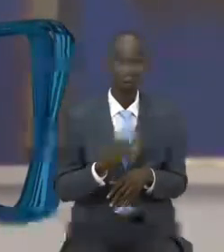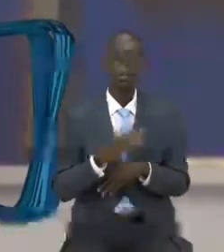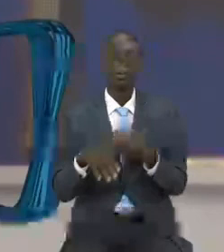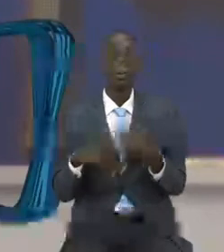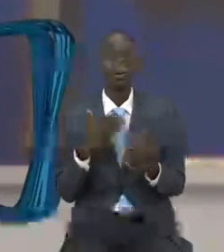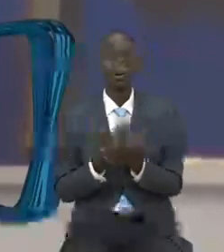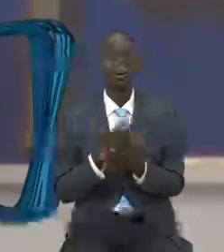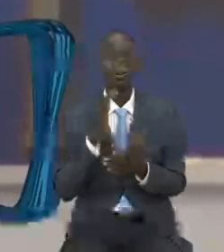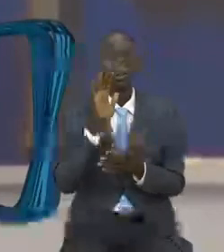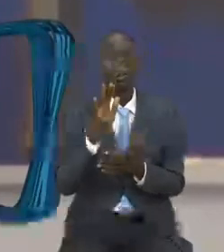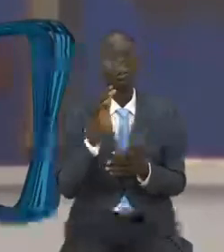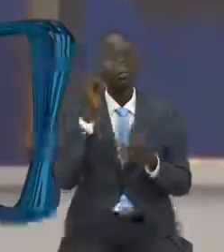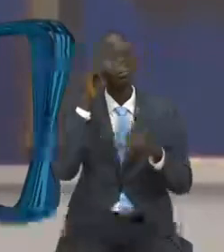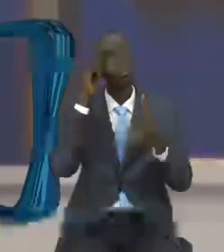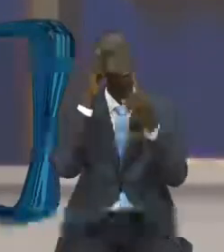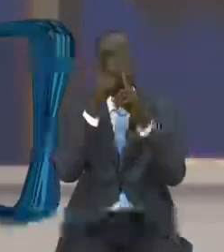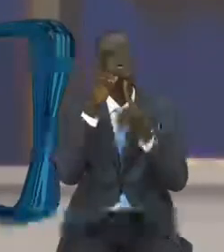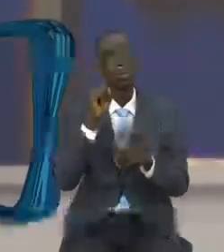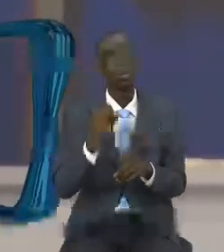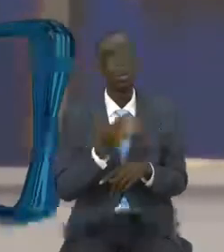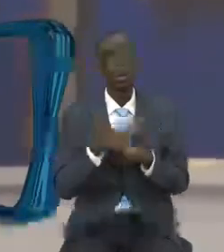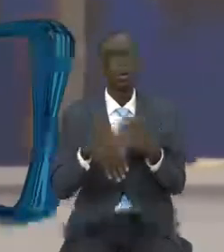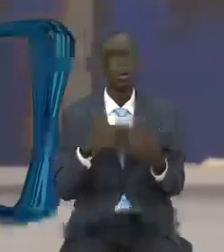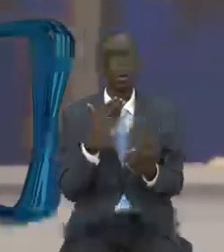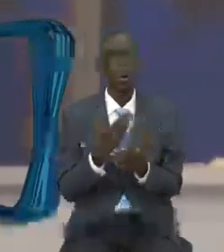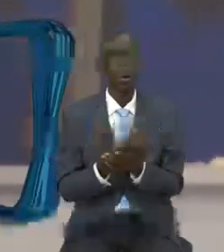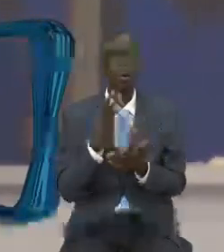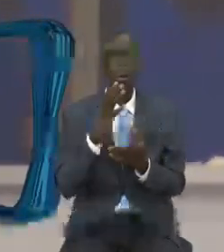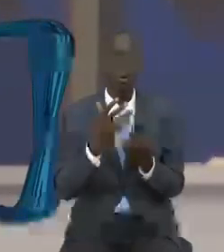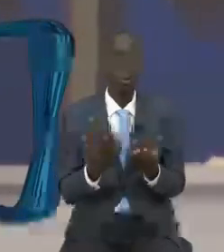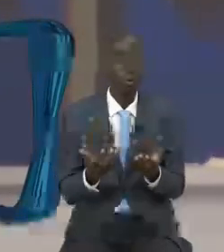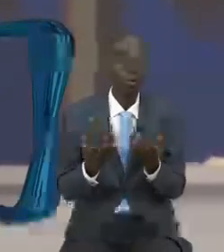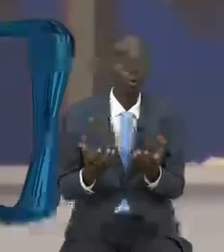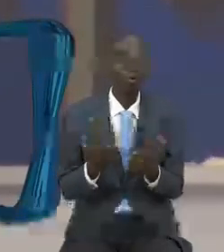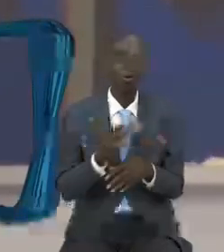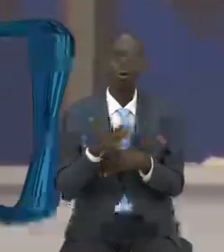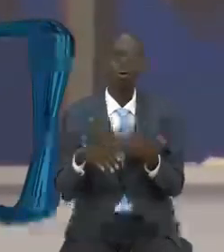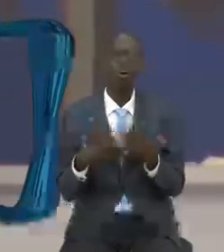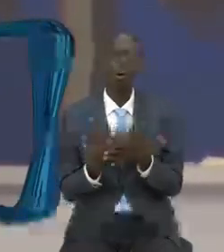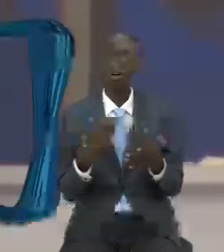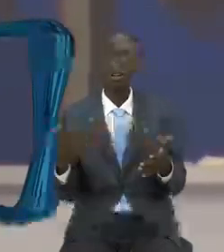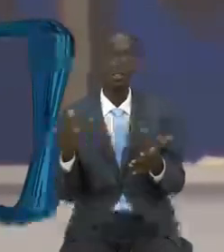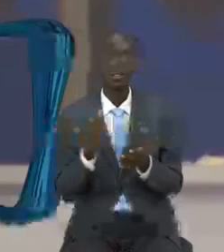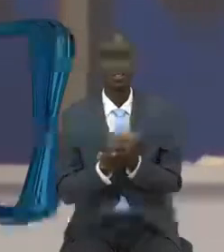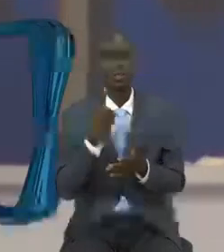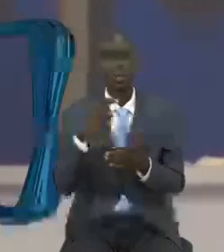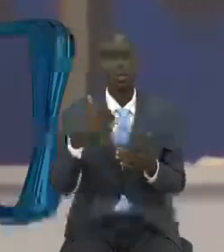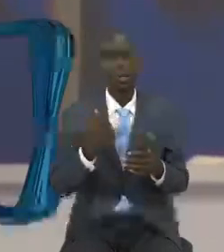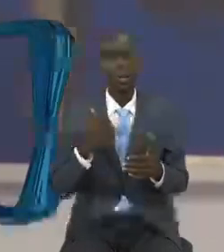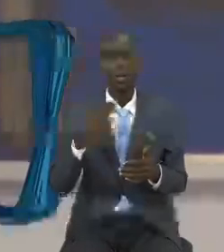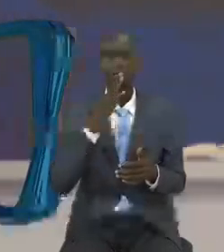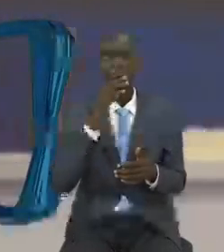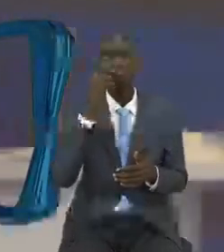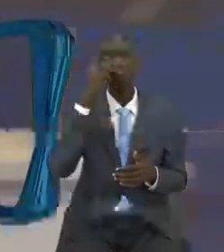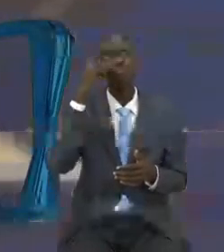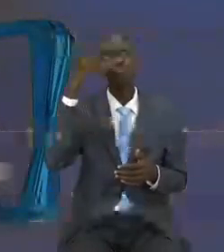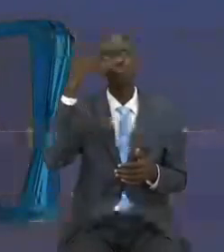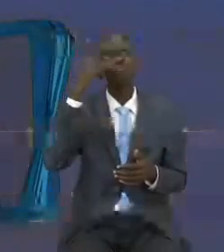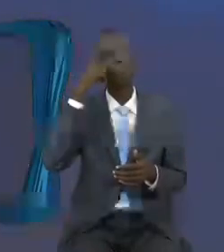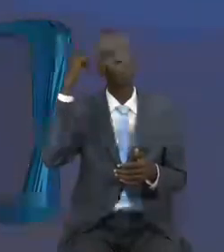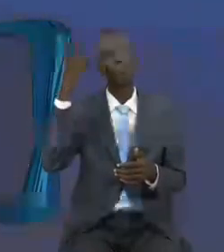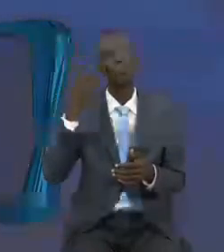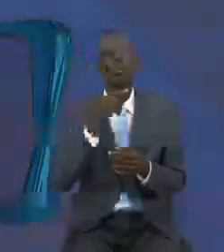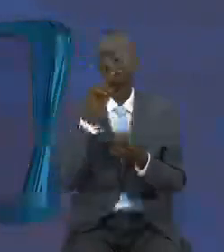aspirations, all your ambitions, all the things you have been envisioning, and you say, when shall